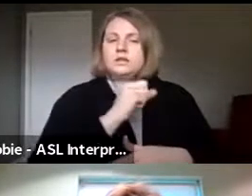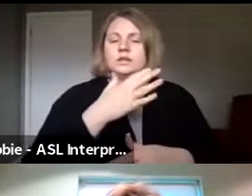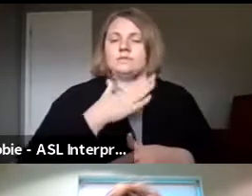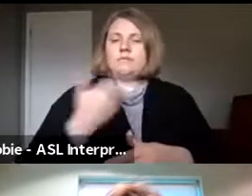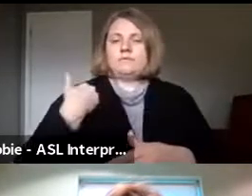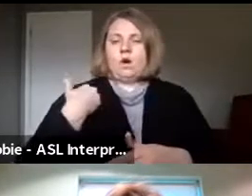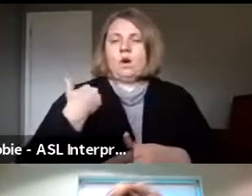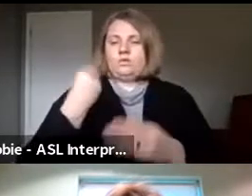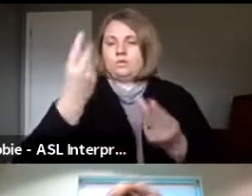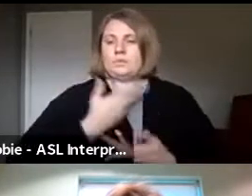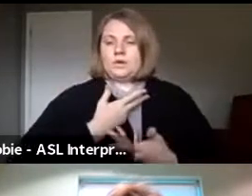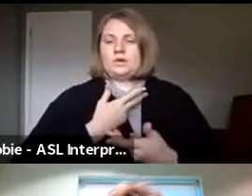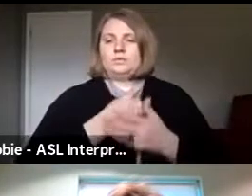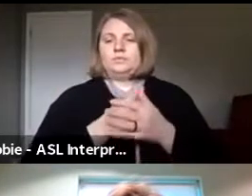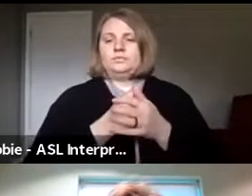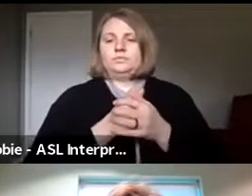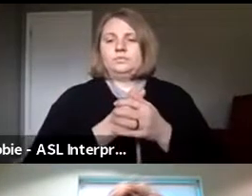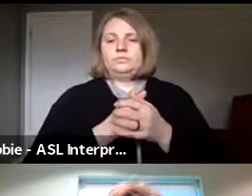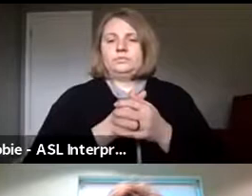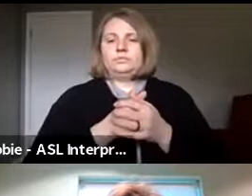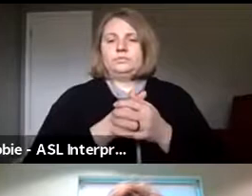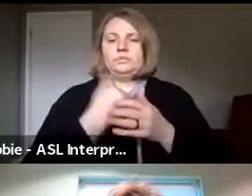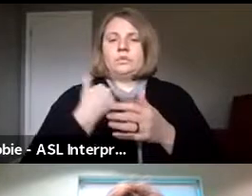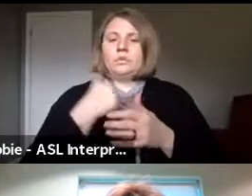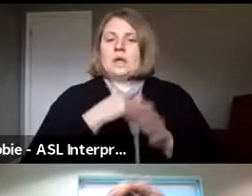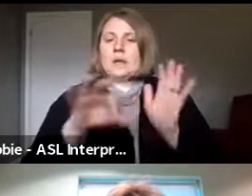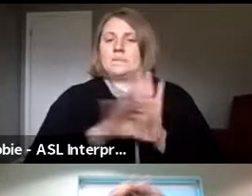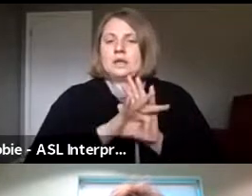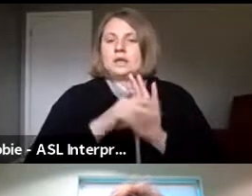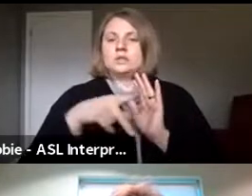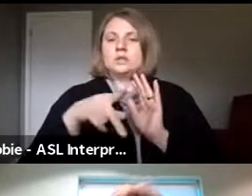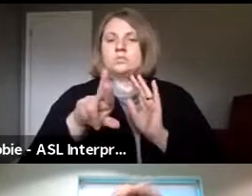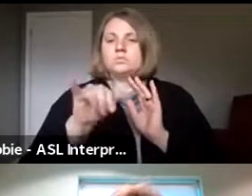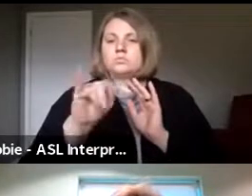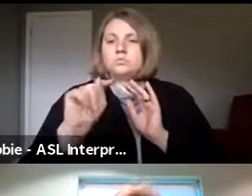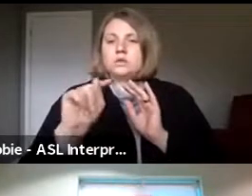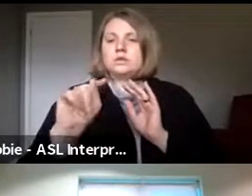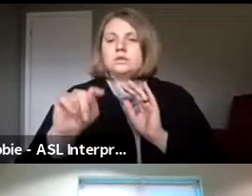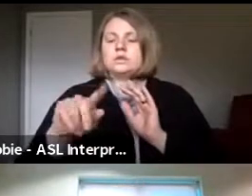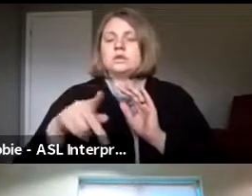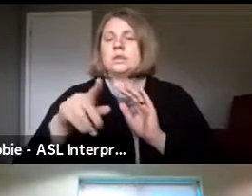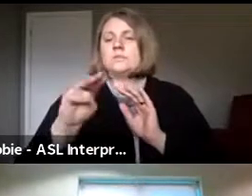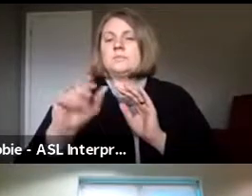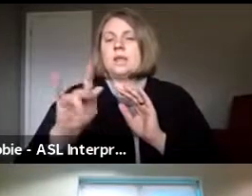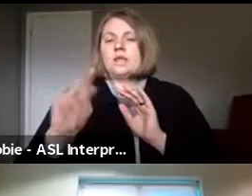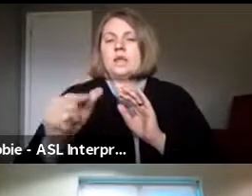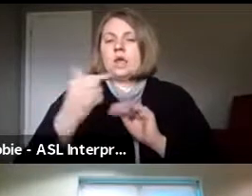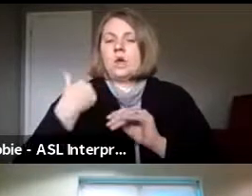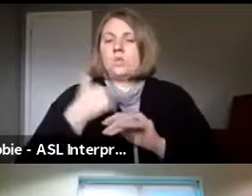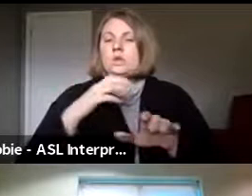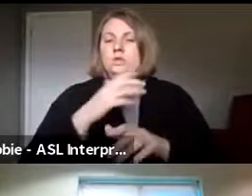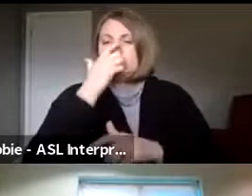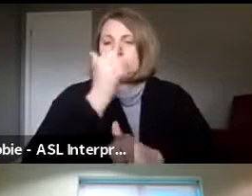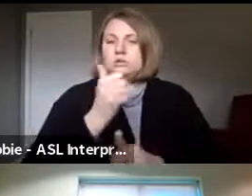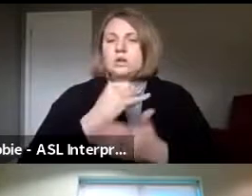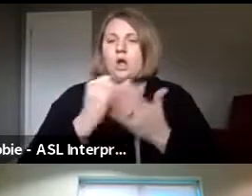to me. We picked printmaking because we can do some really interesting art techniques